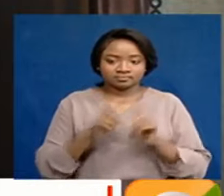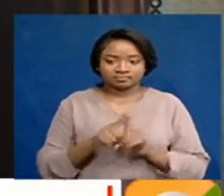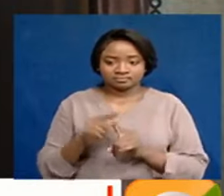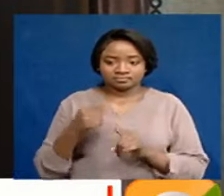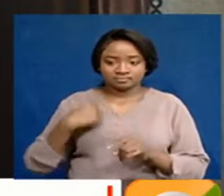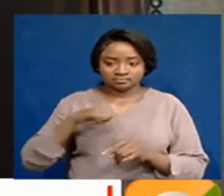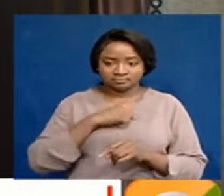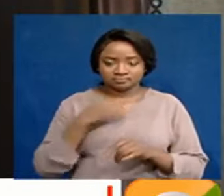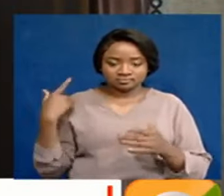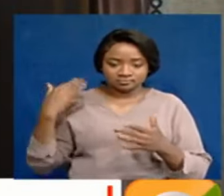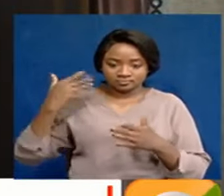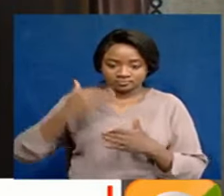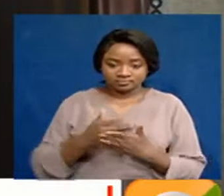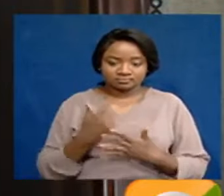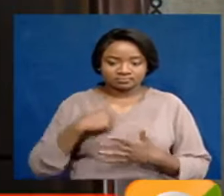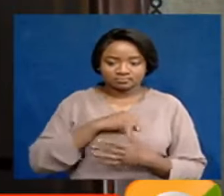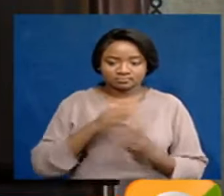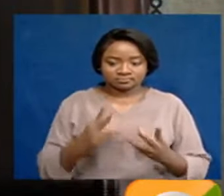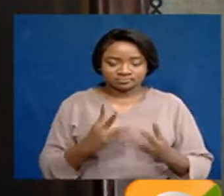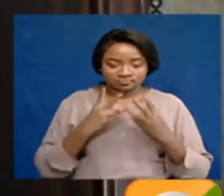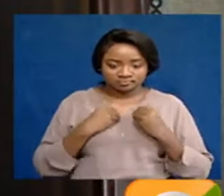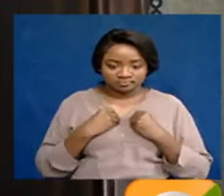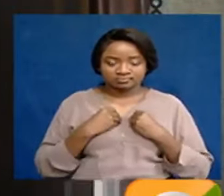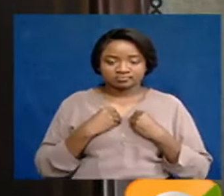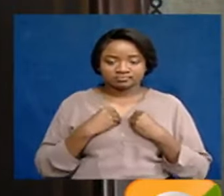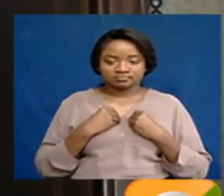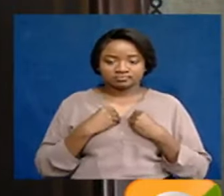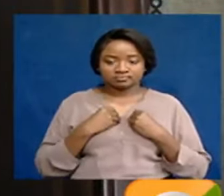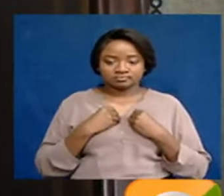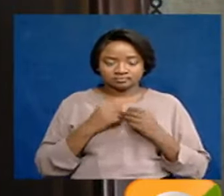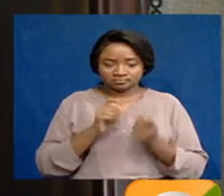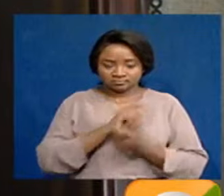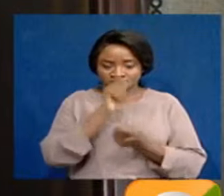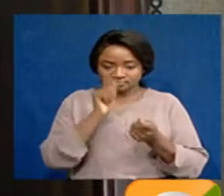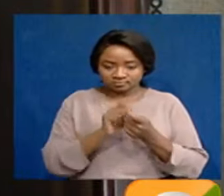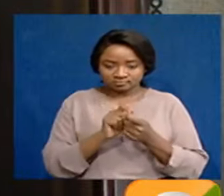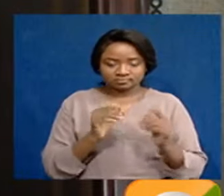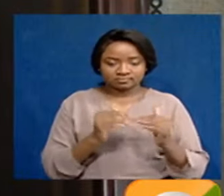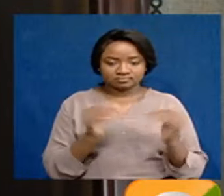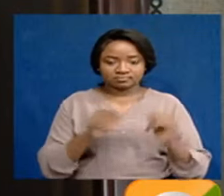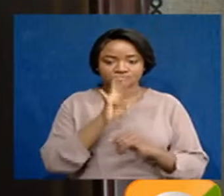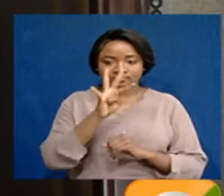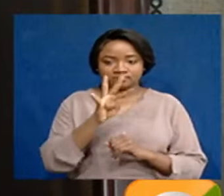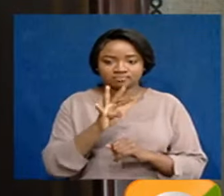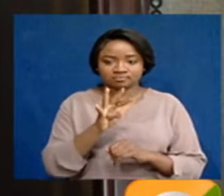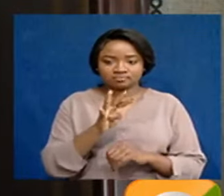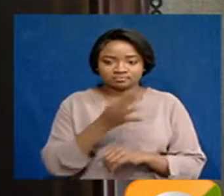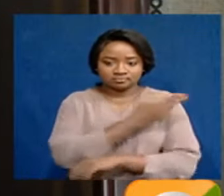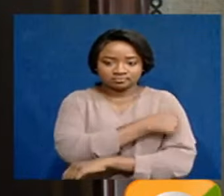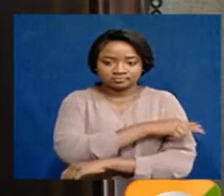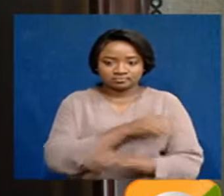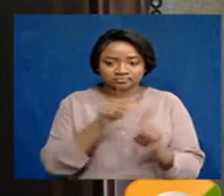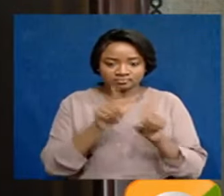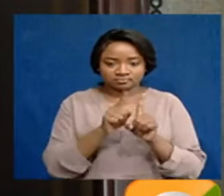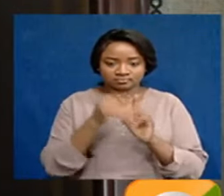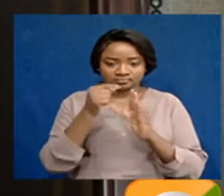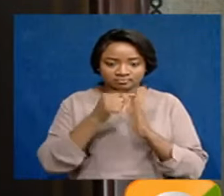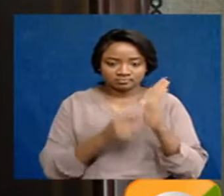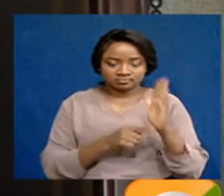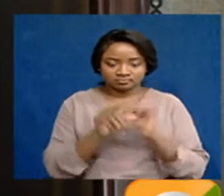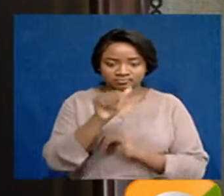allowed select level 4 facilities as provided for in the Act to